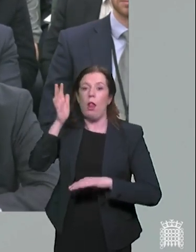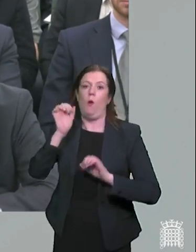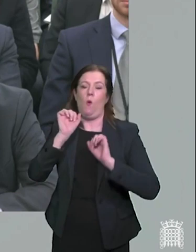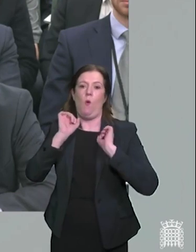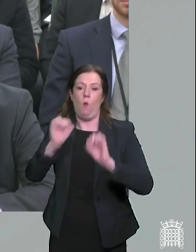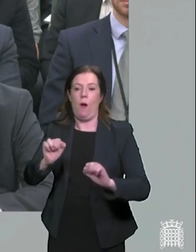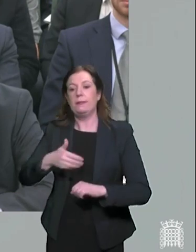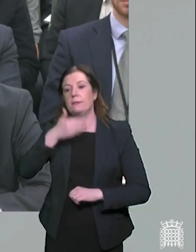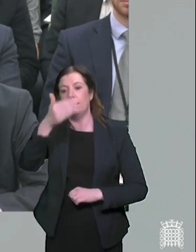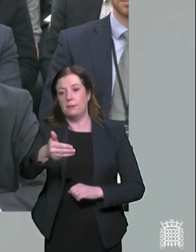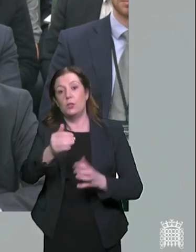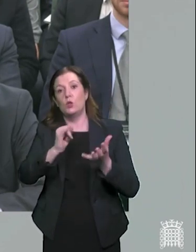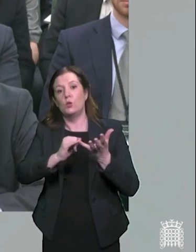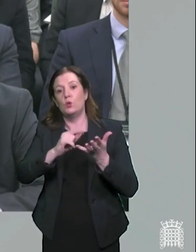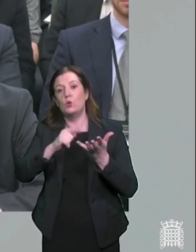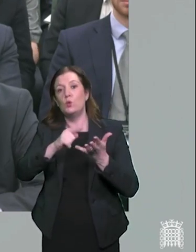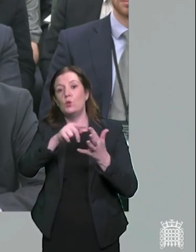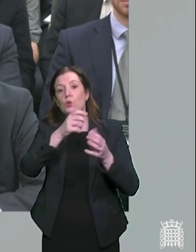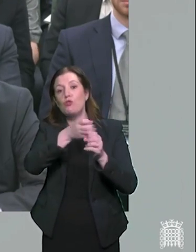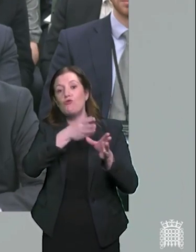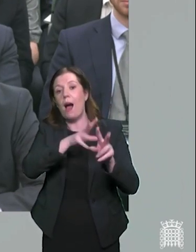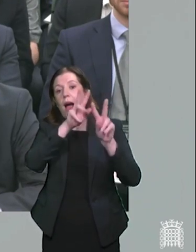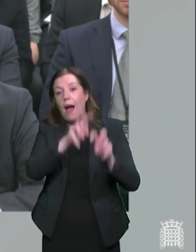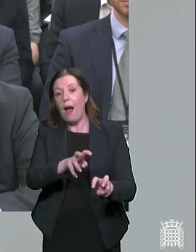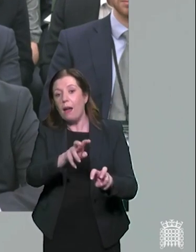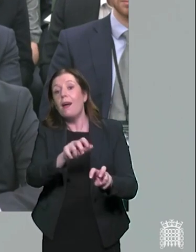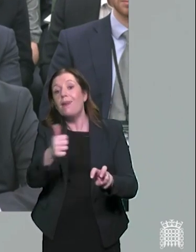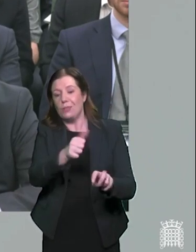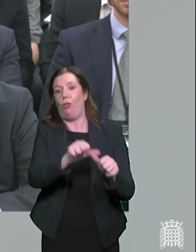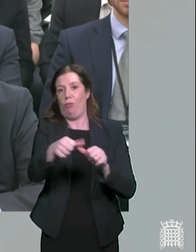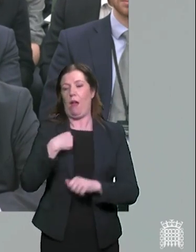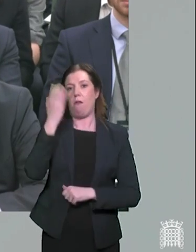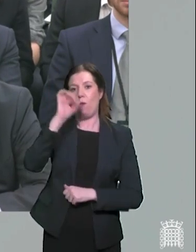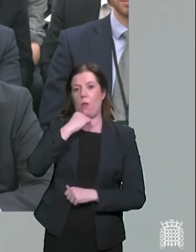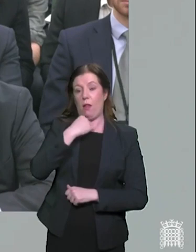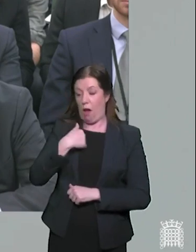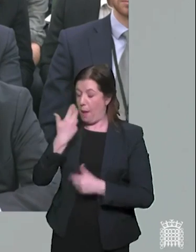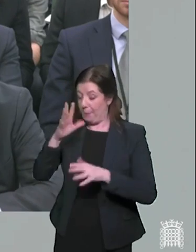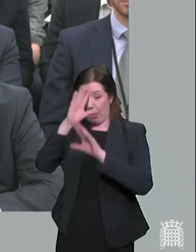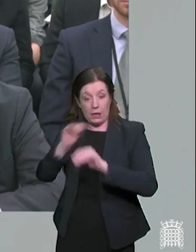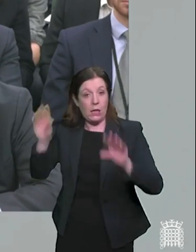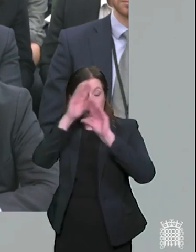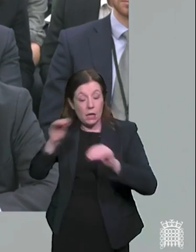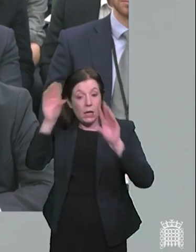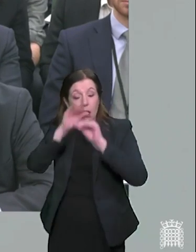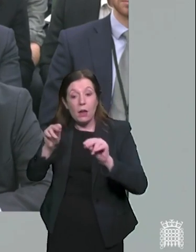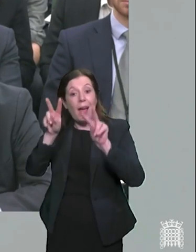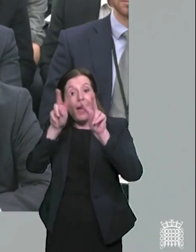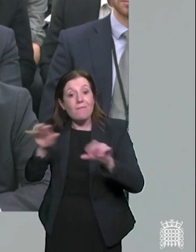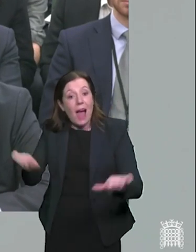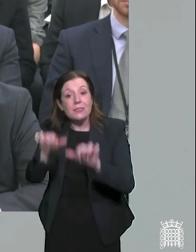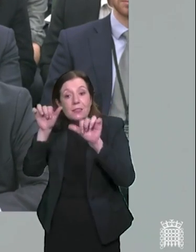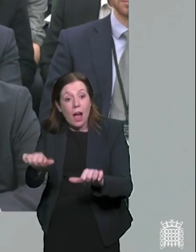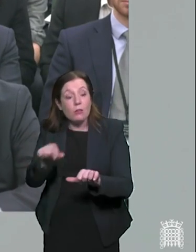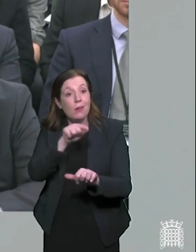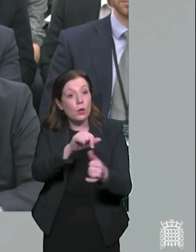the investigation had been concluded. I kept the House regularly updated, and as soon as the investigations were complete, I